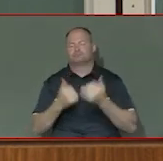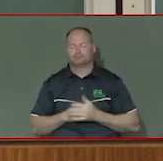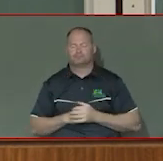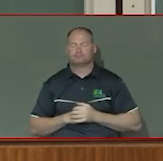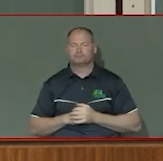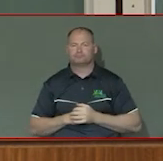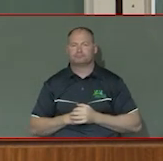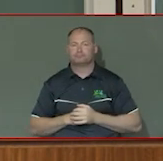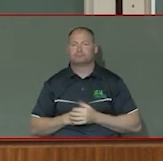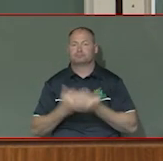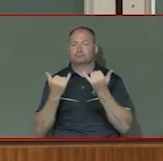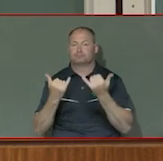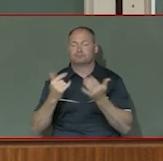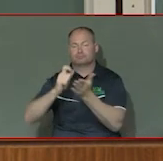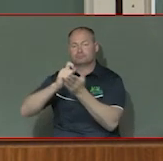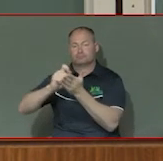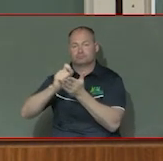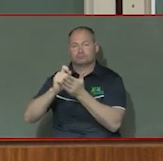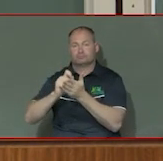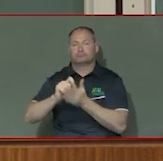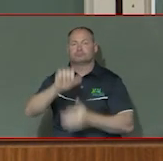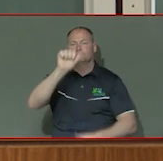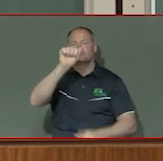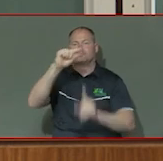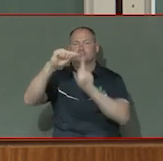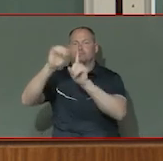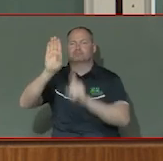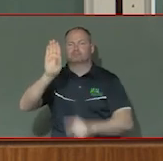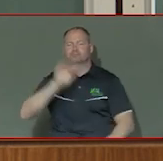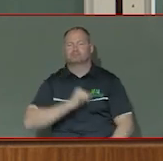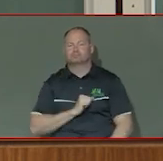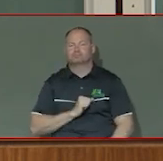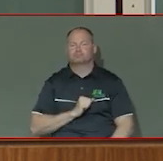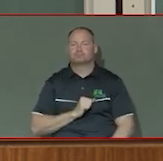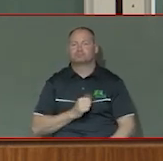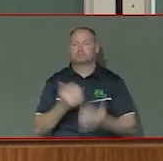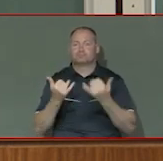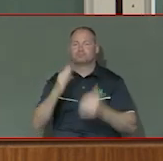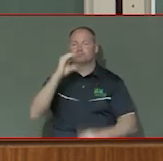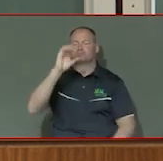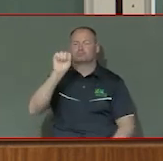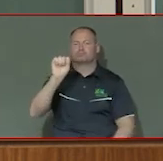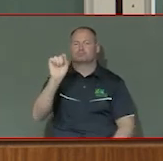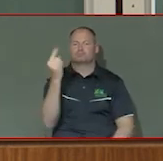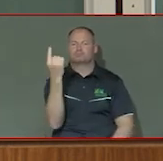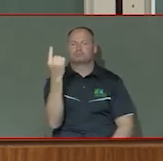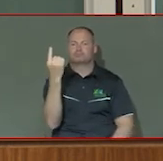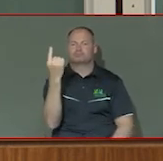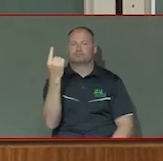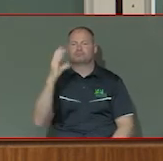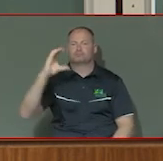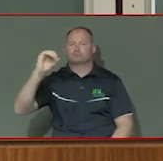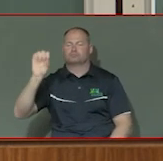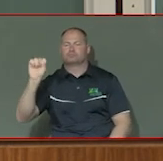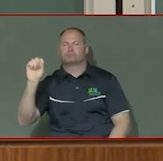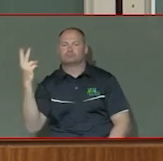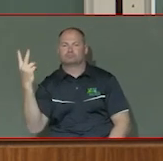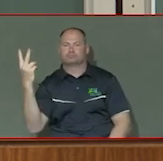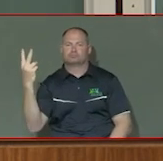say the cos of A plus B is cos the first, cos the